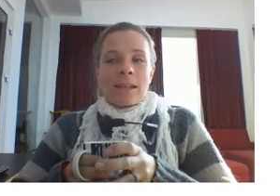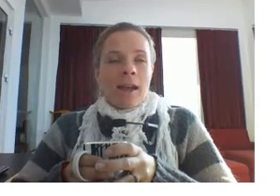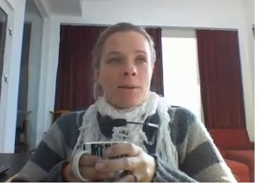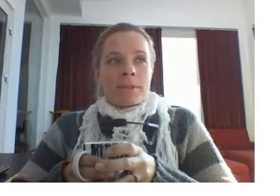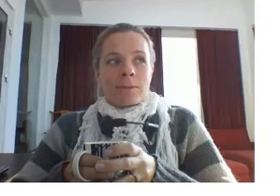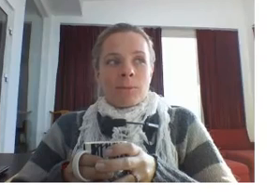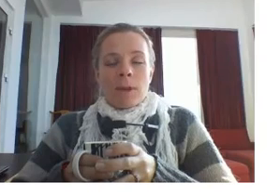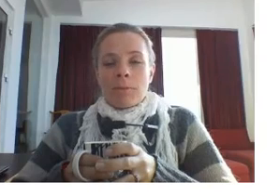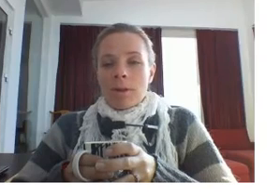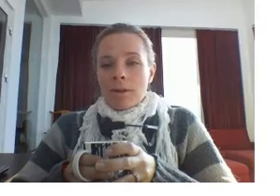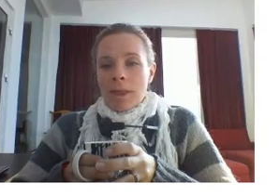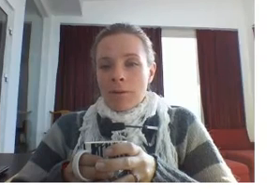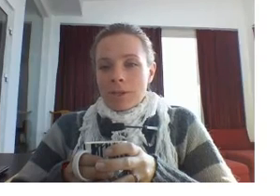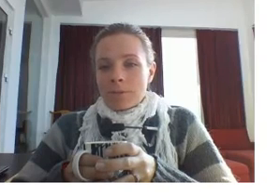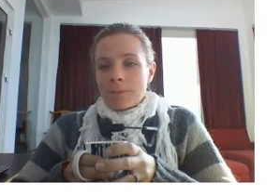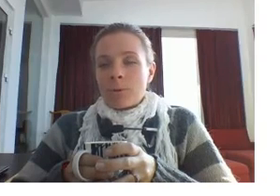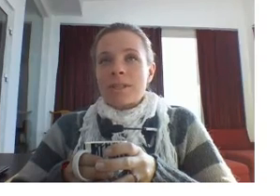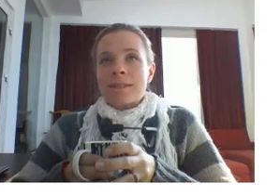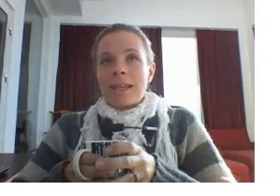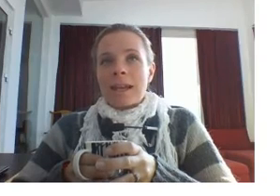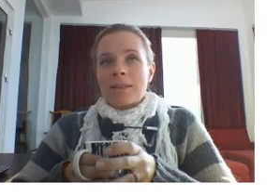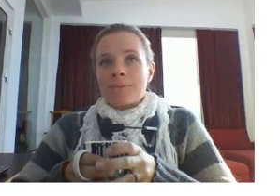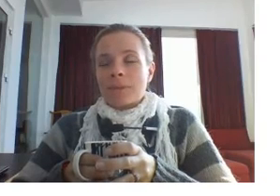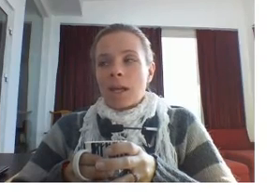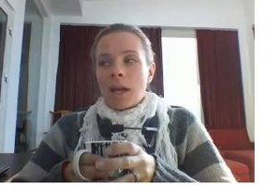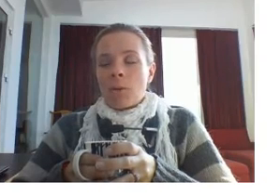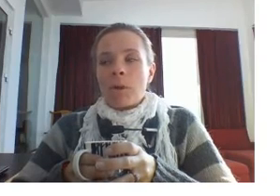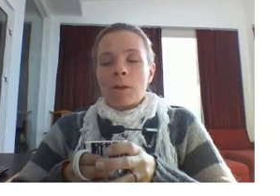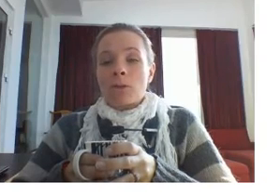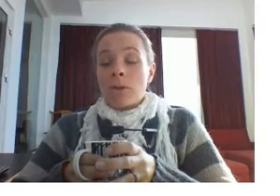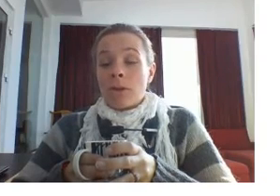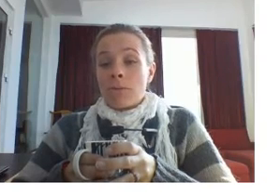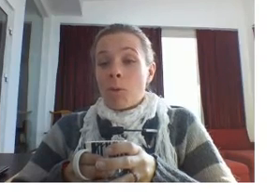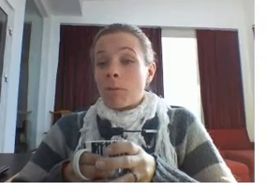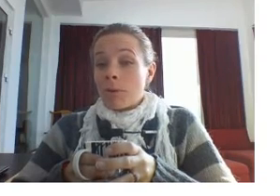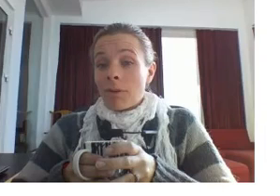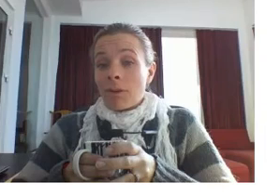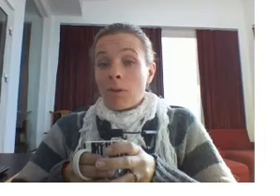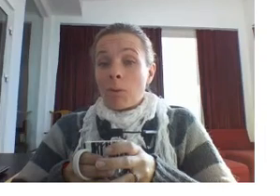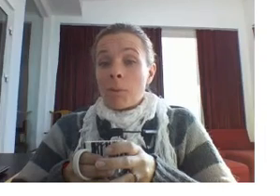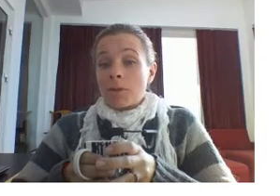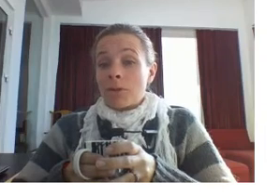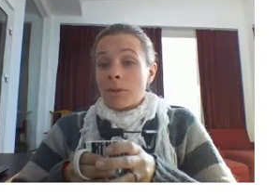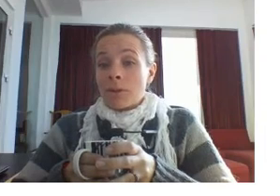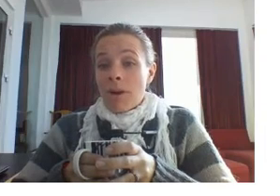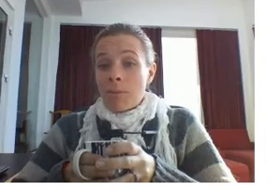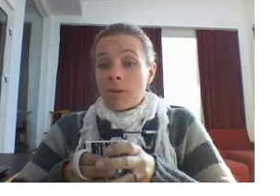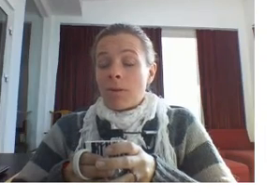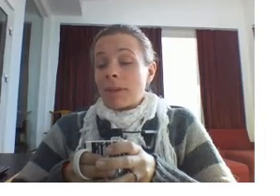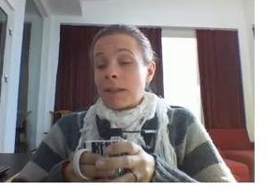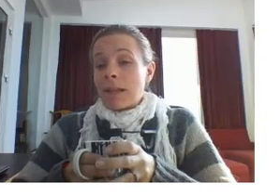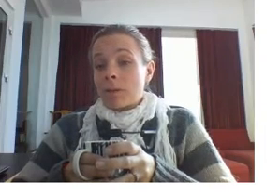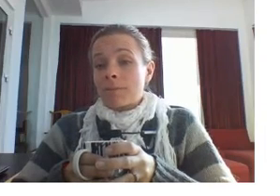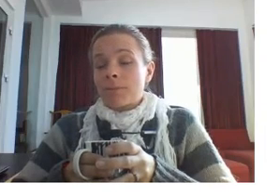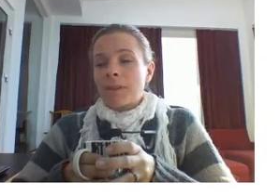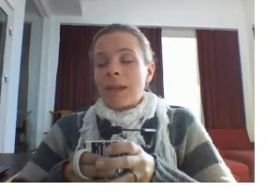Many times when we learn a language we just say that we want to learn the vocabulary or we want to learn the grammar